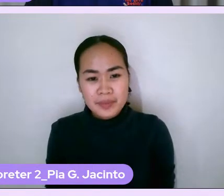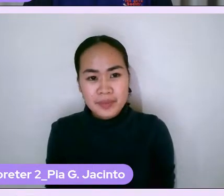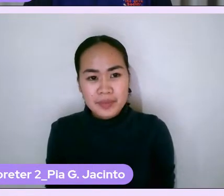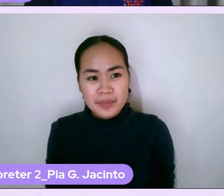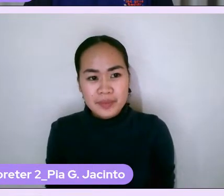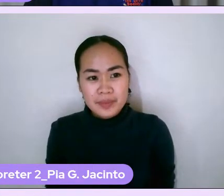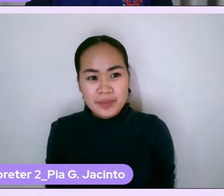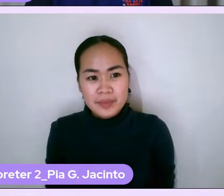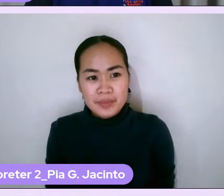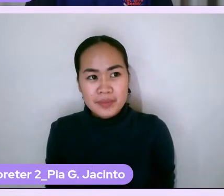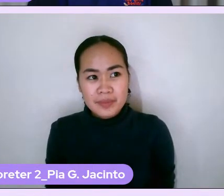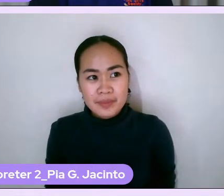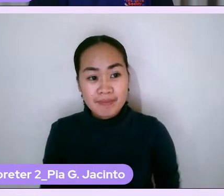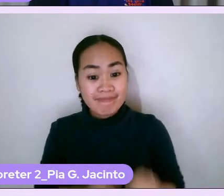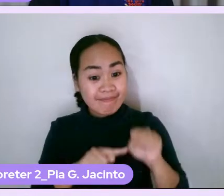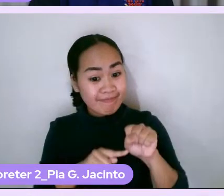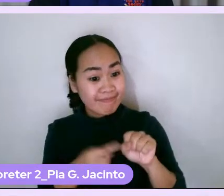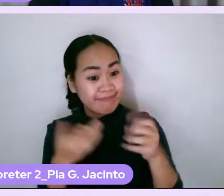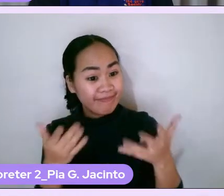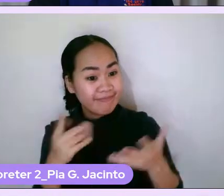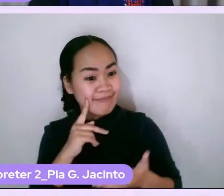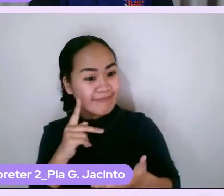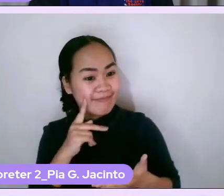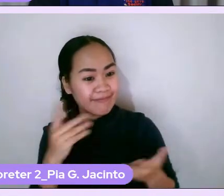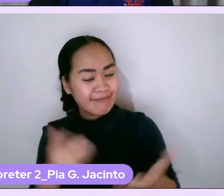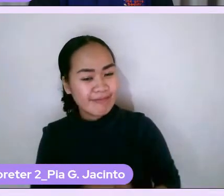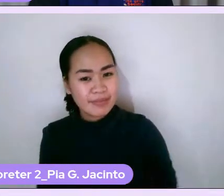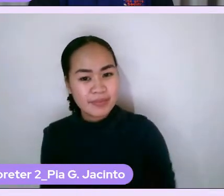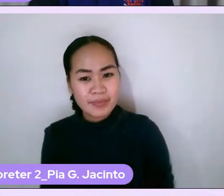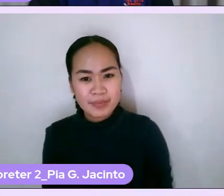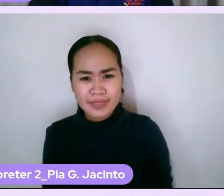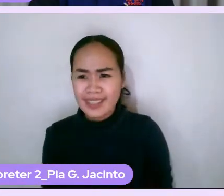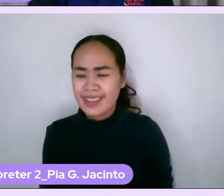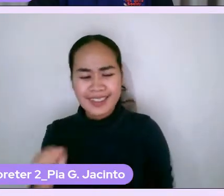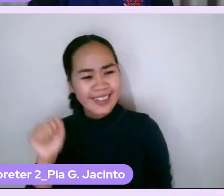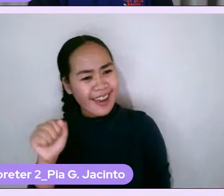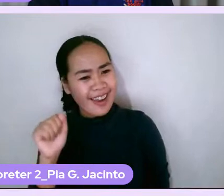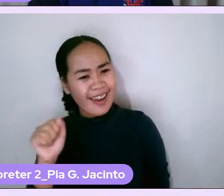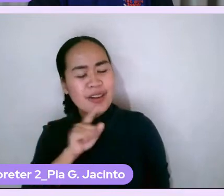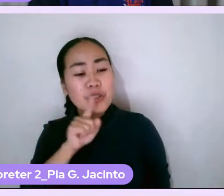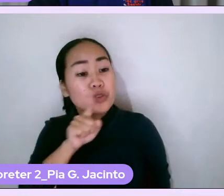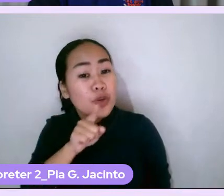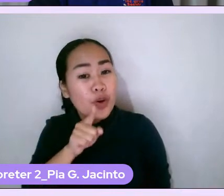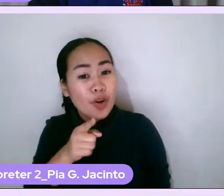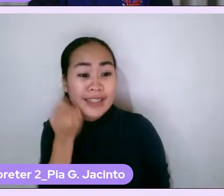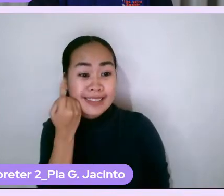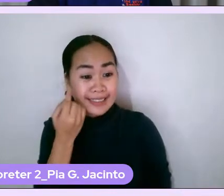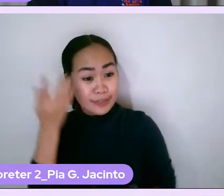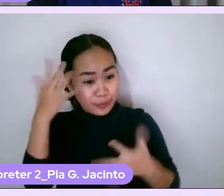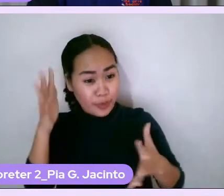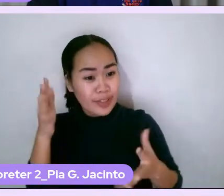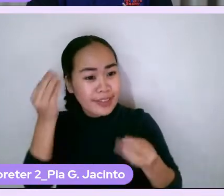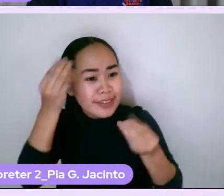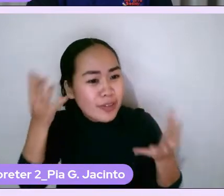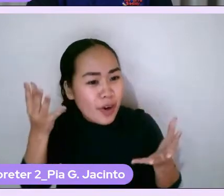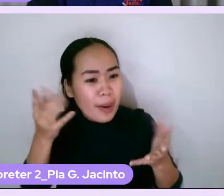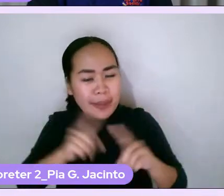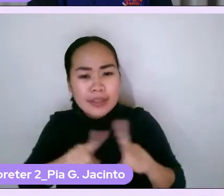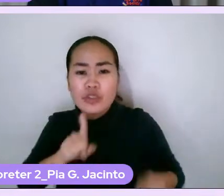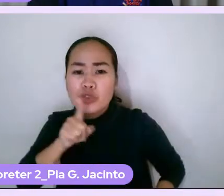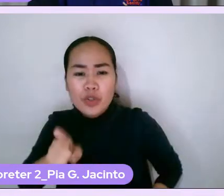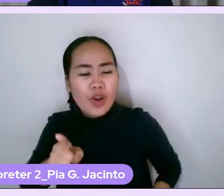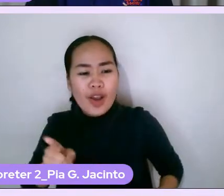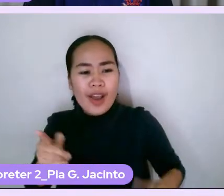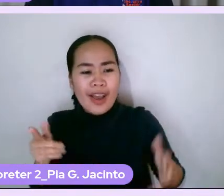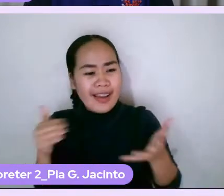Let's start with Ms. Kat. Yeah, actually, I thought yung kanina yun na yun eh. So, basically, like, again, just